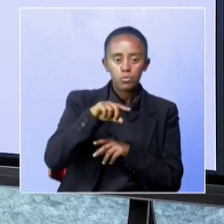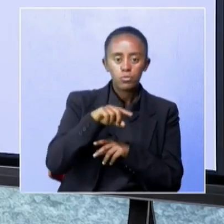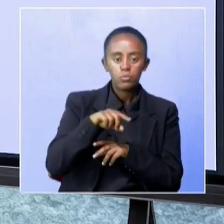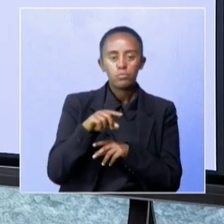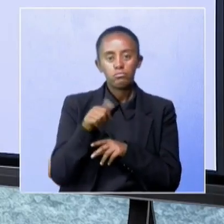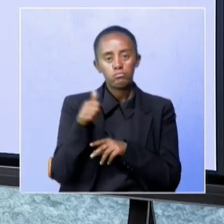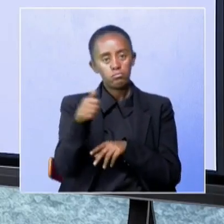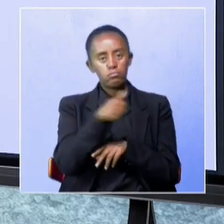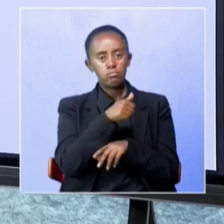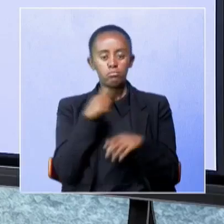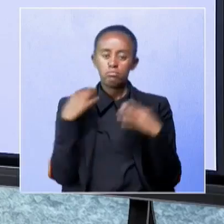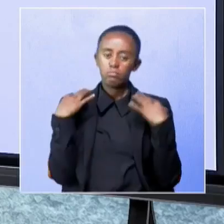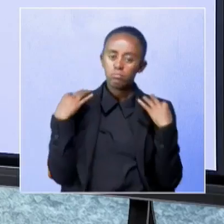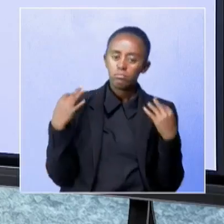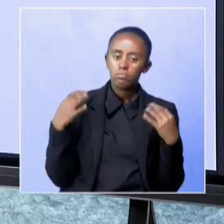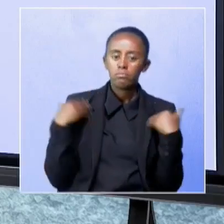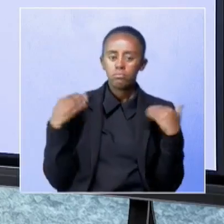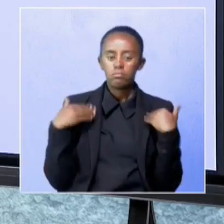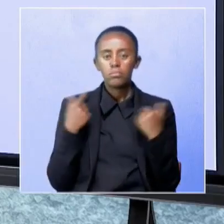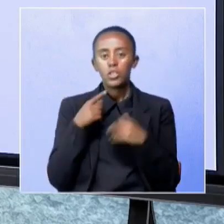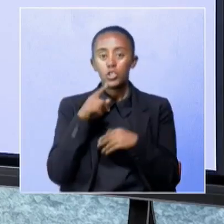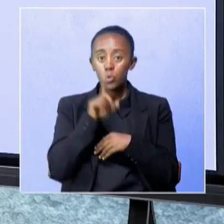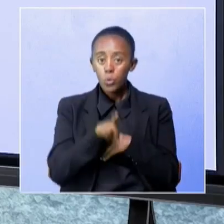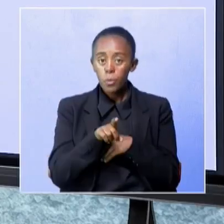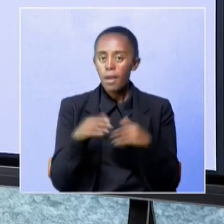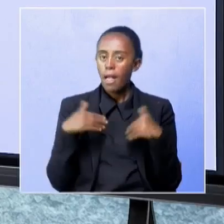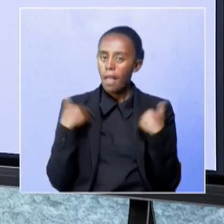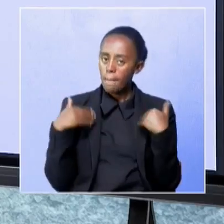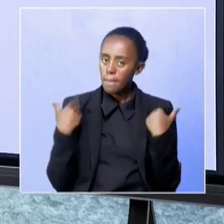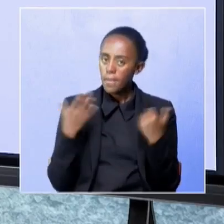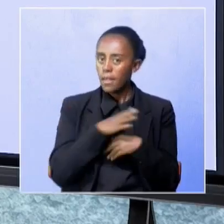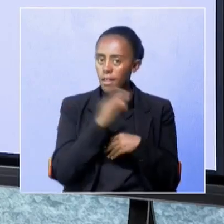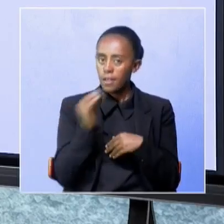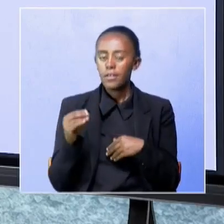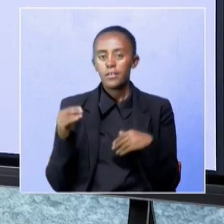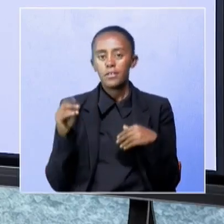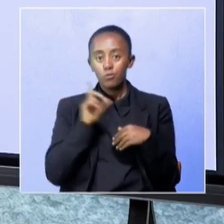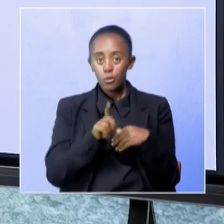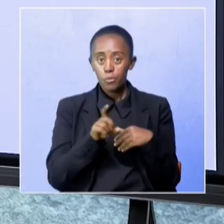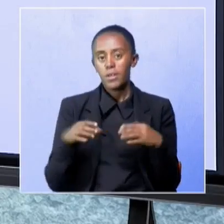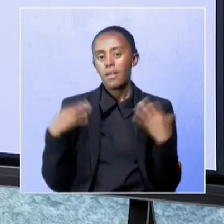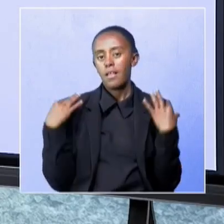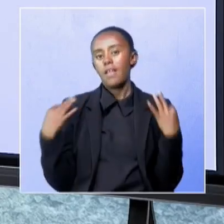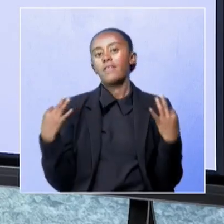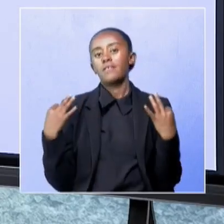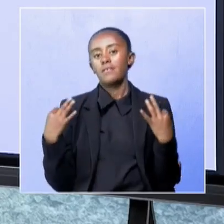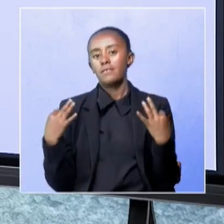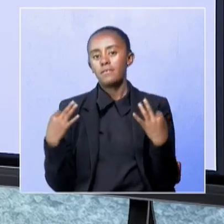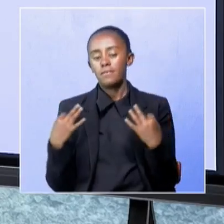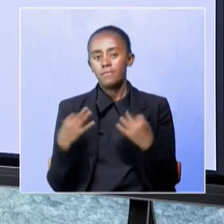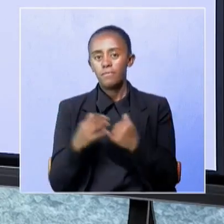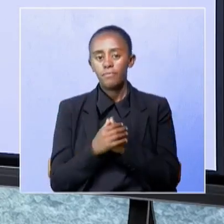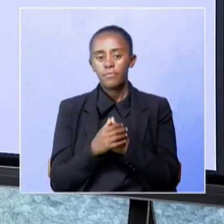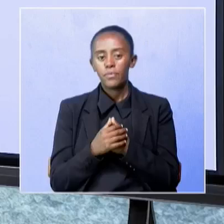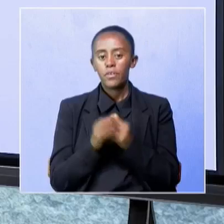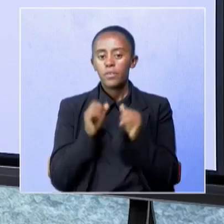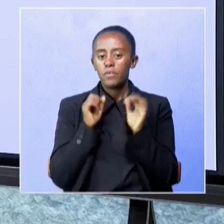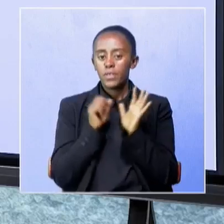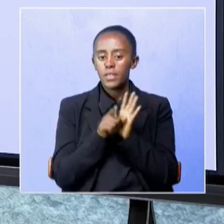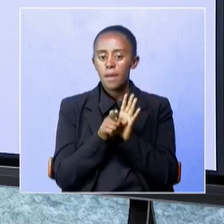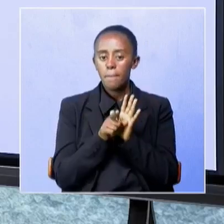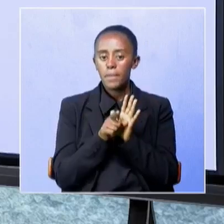their own well-being. They should be happy and they should be healthy as well. For